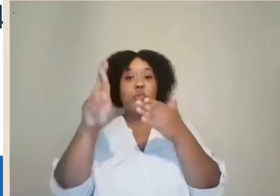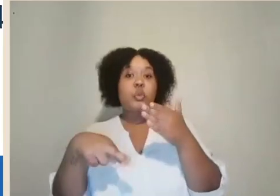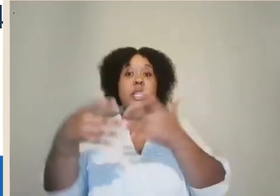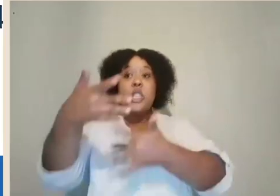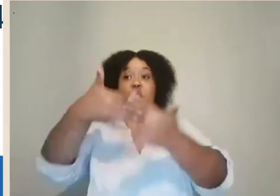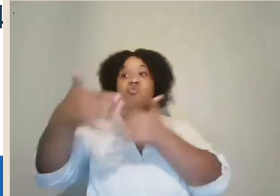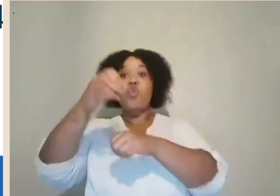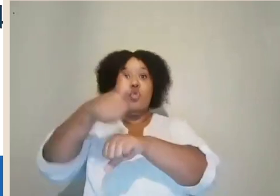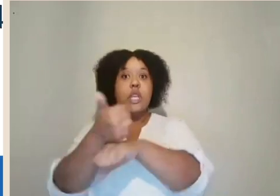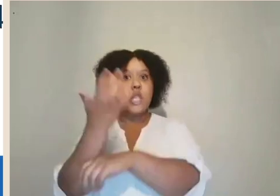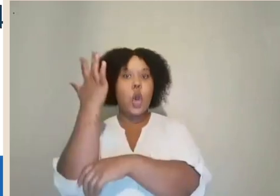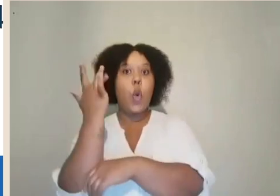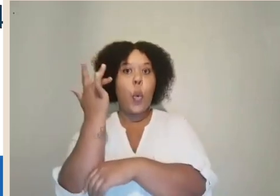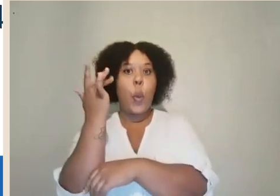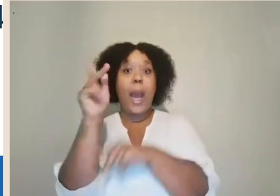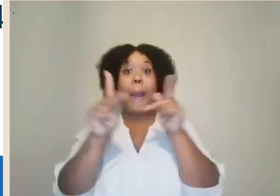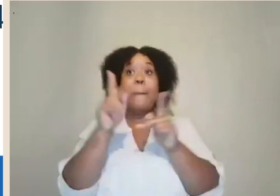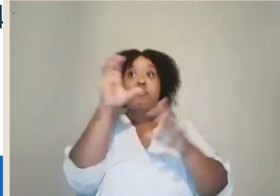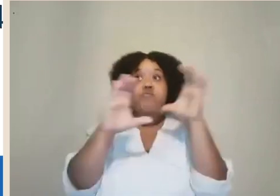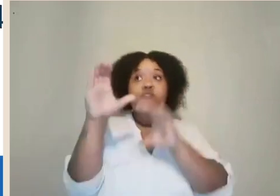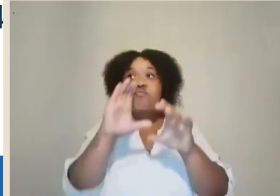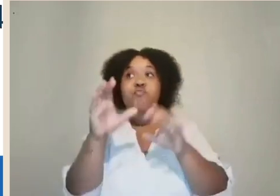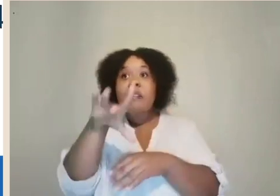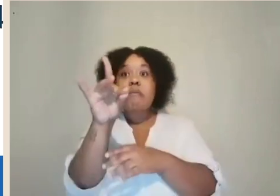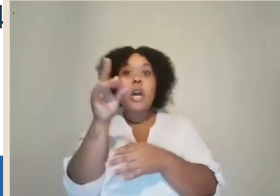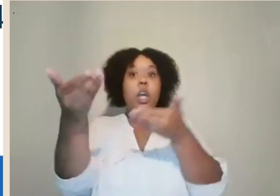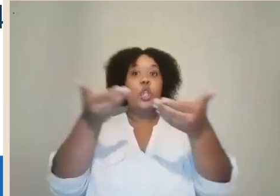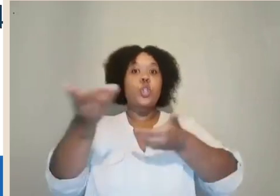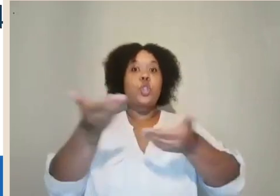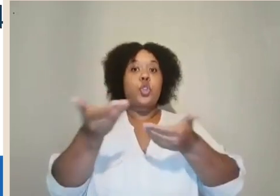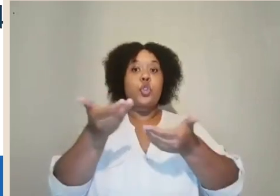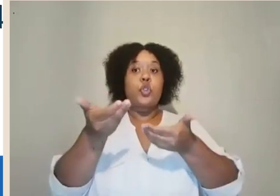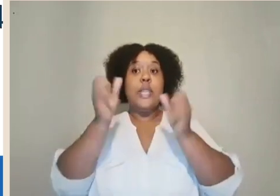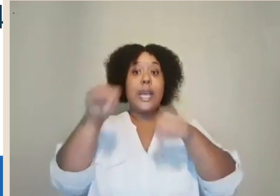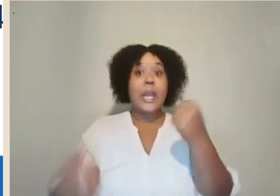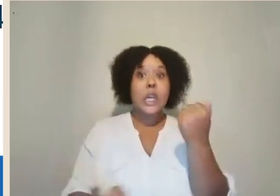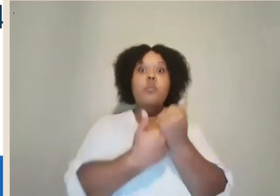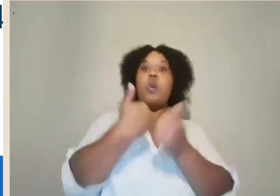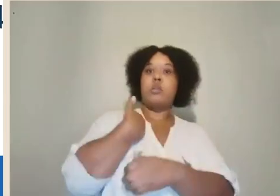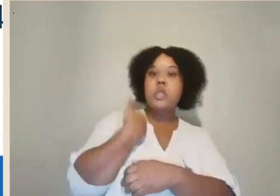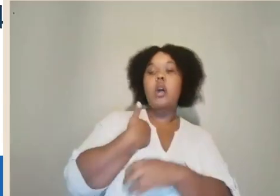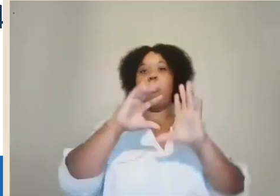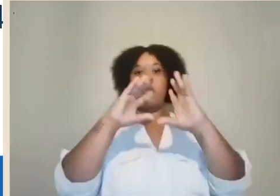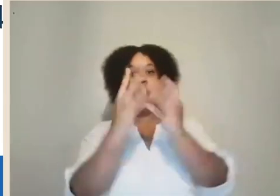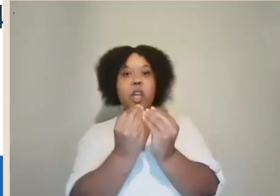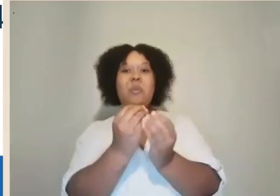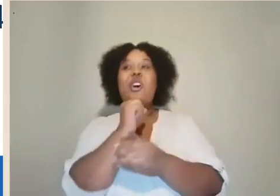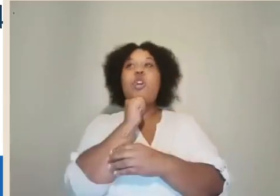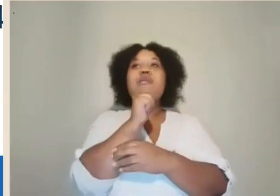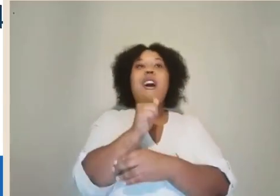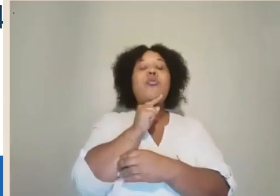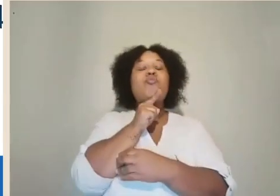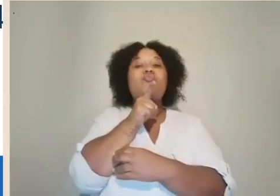because service users, those that are looking to use a service so that they are able to support themselves, support their families, are not actually